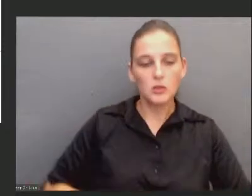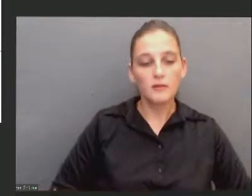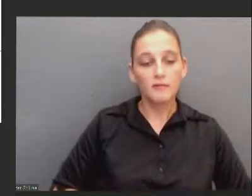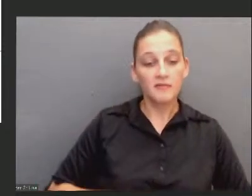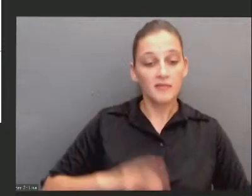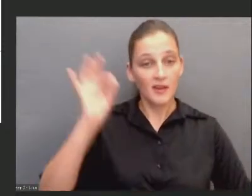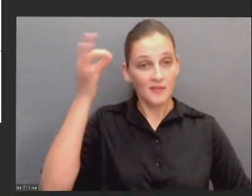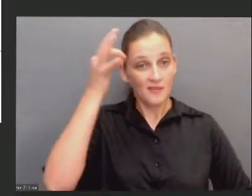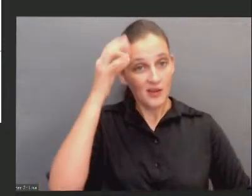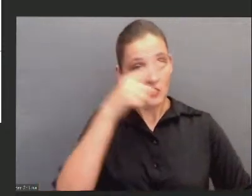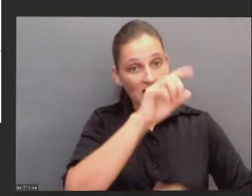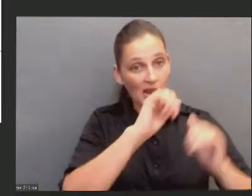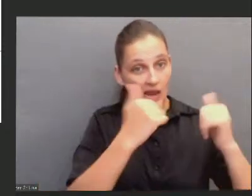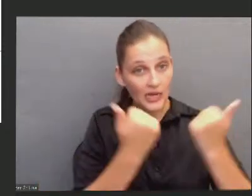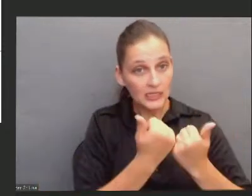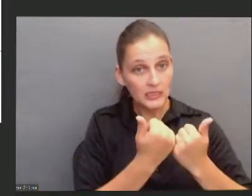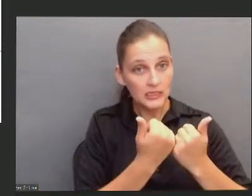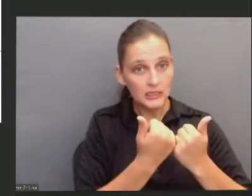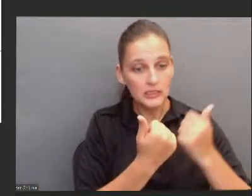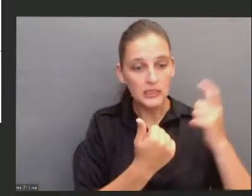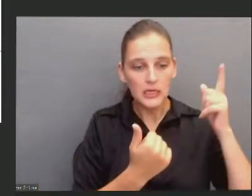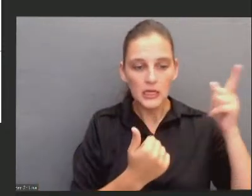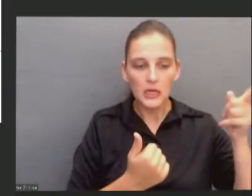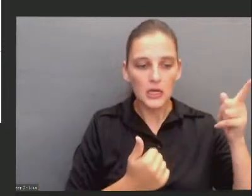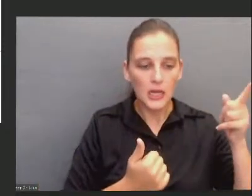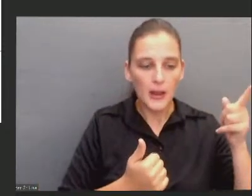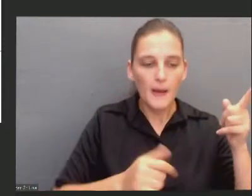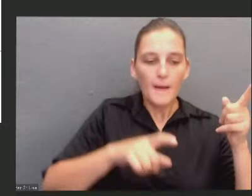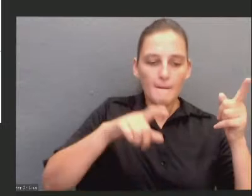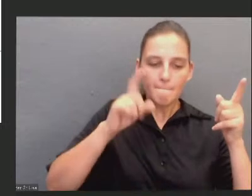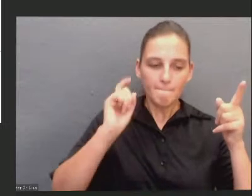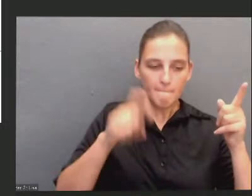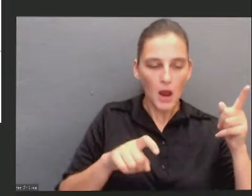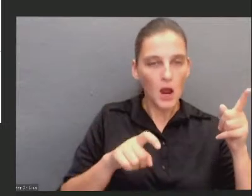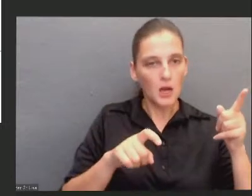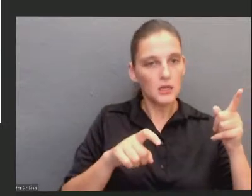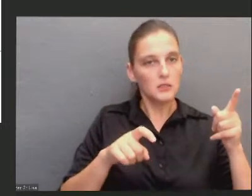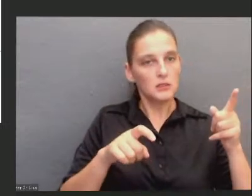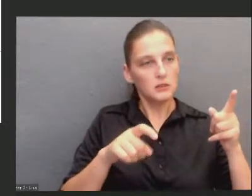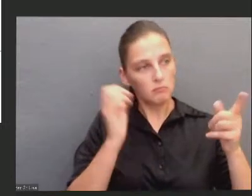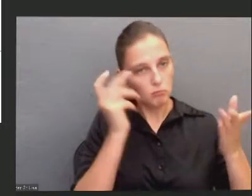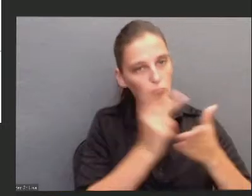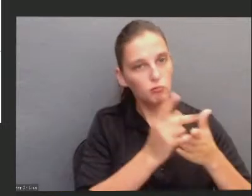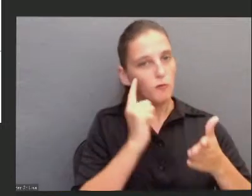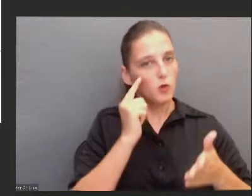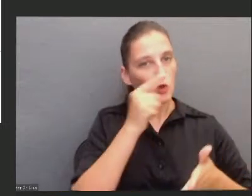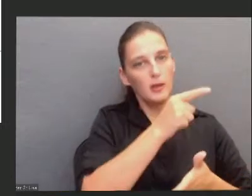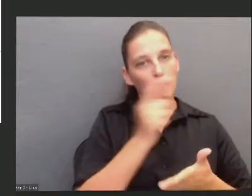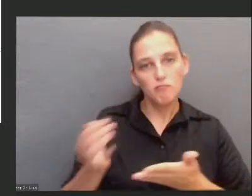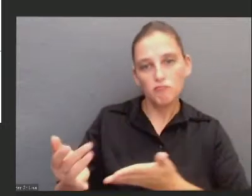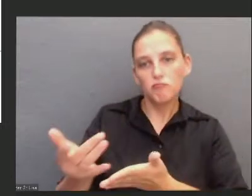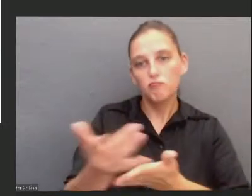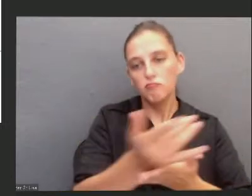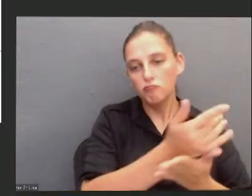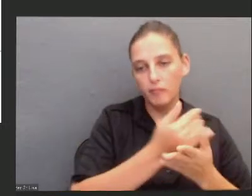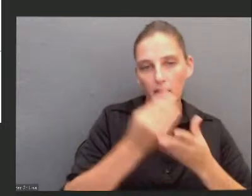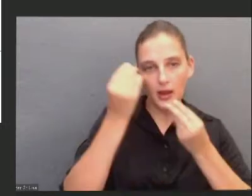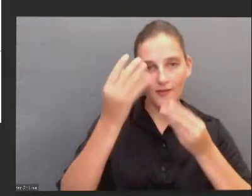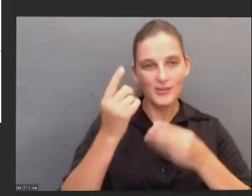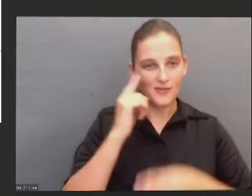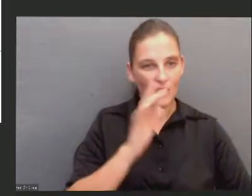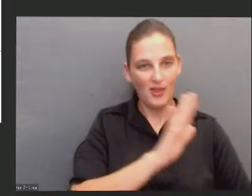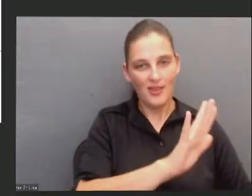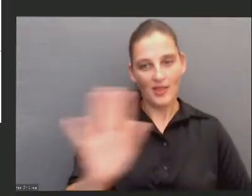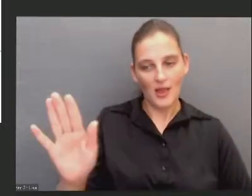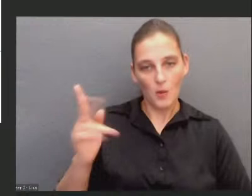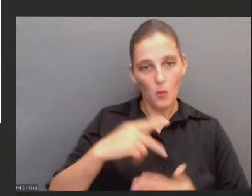granted approval to collect this disaggregated data on their programs, and it must be accessible and